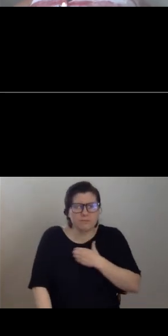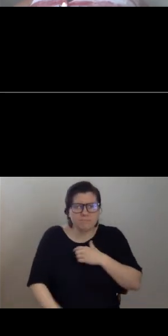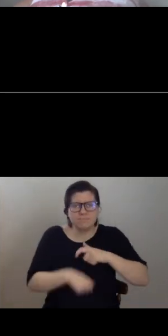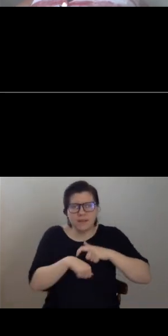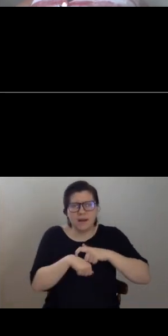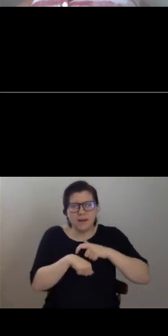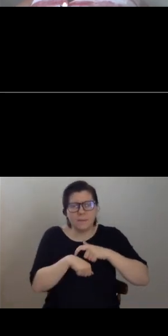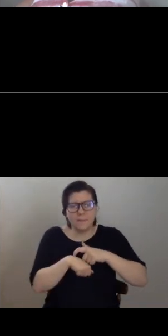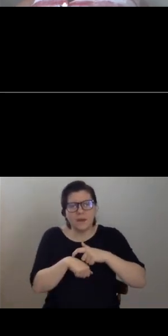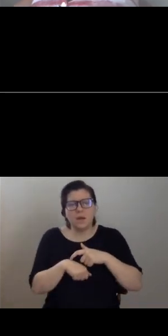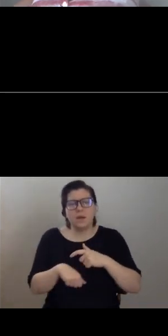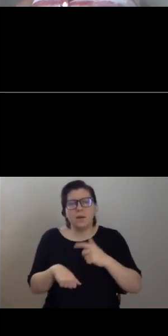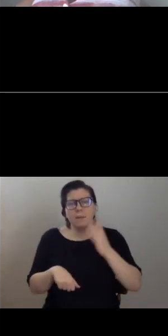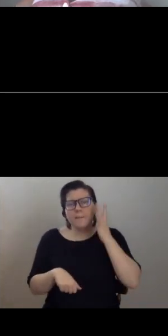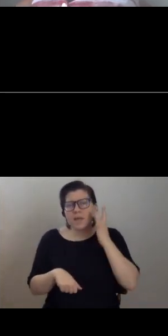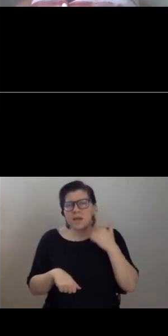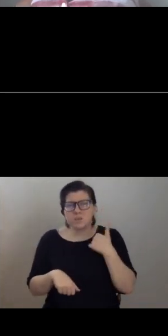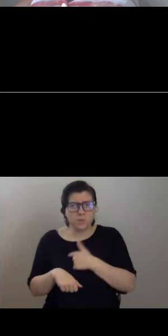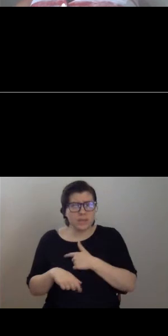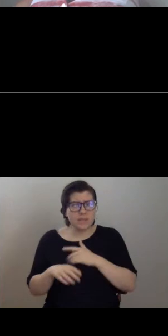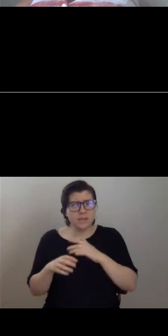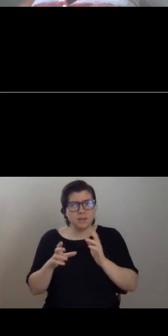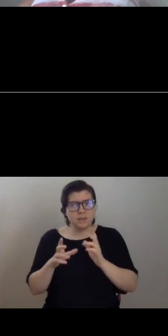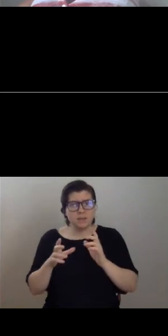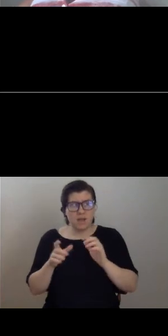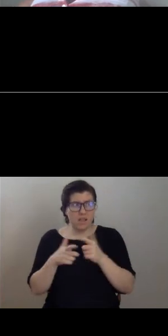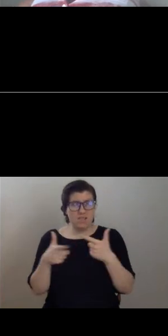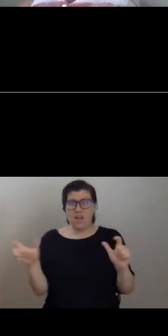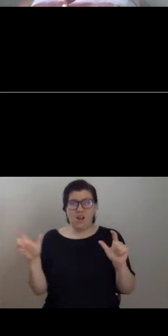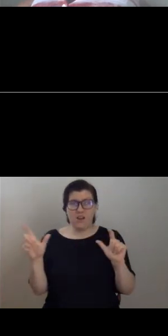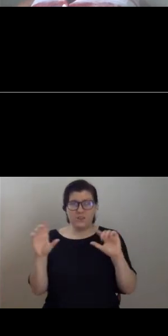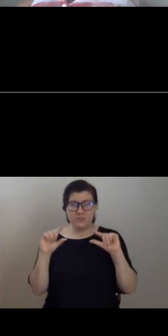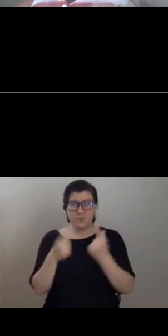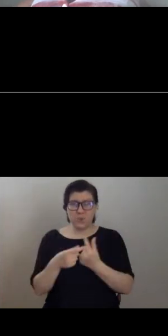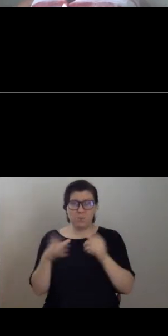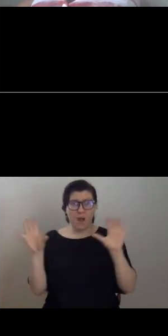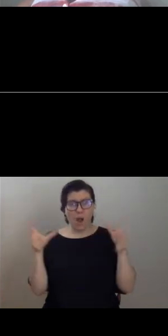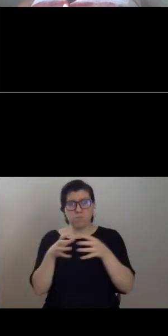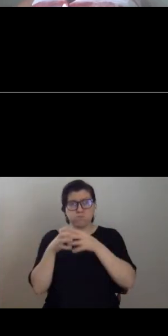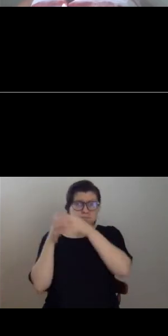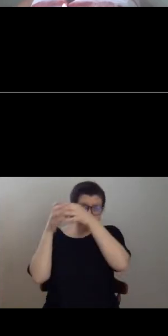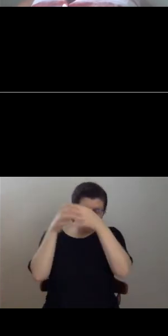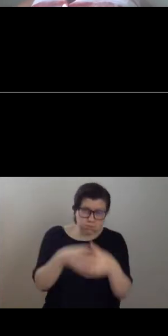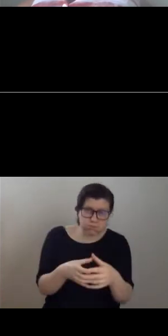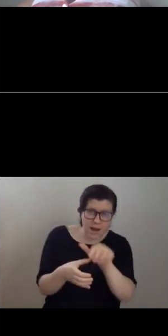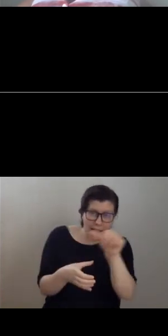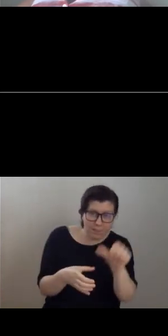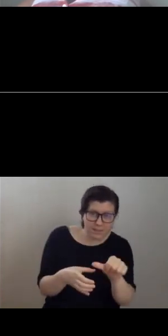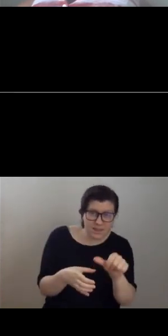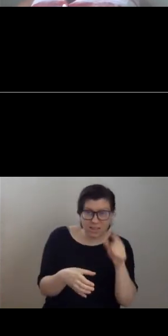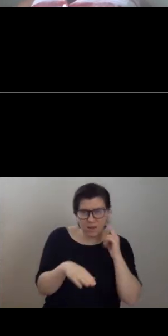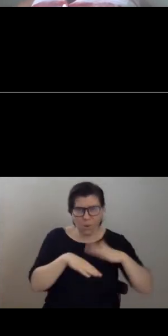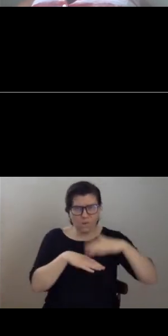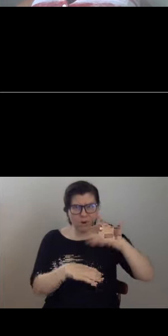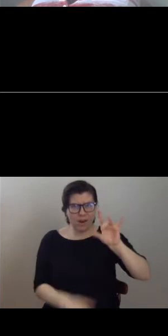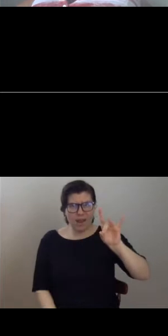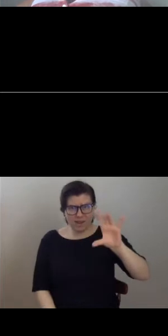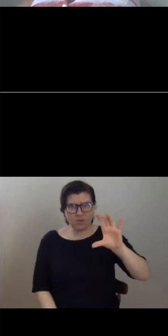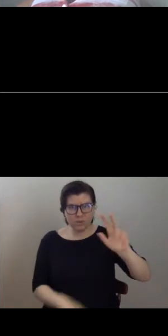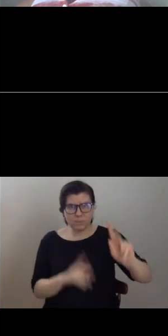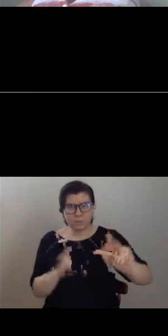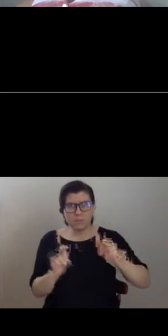uh, we go down as a large group of people. Last year, I think there was over 800 people at that